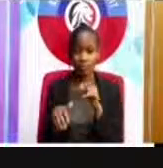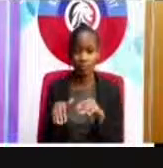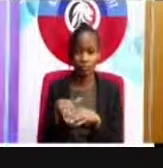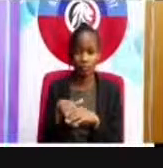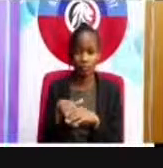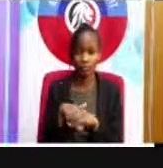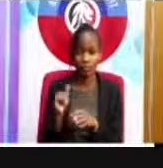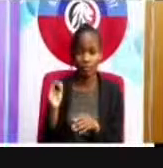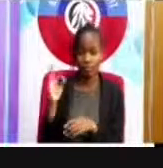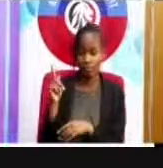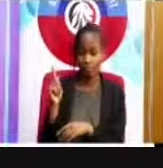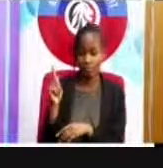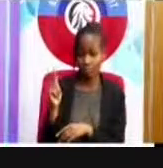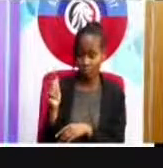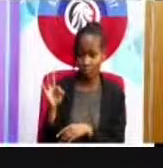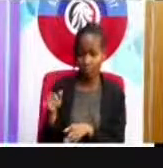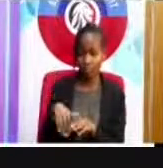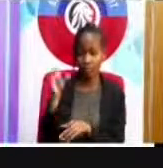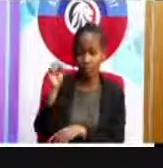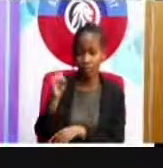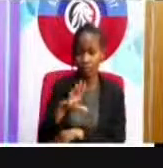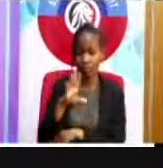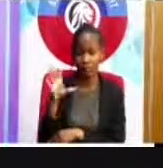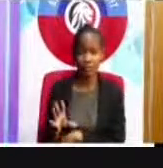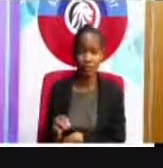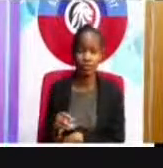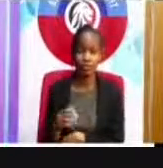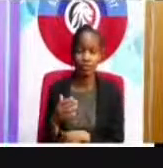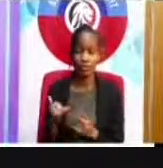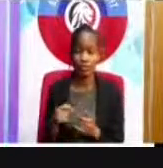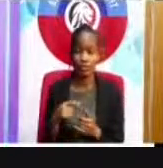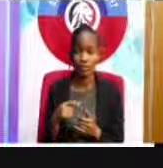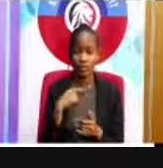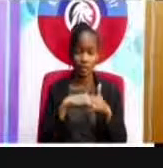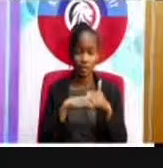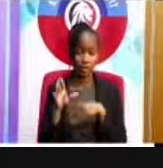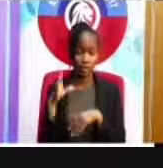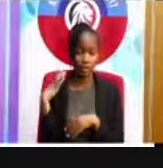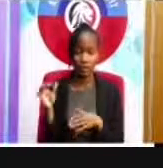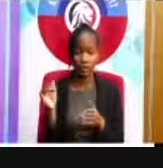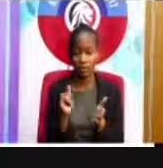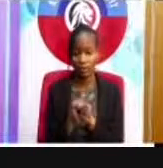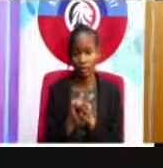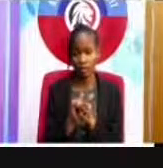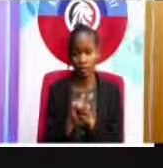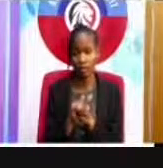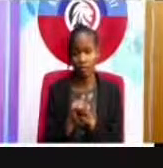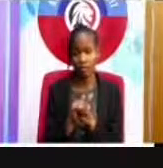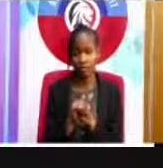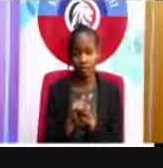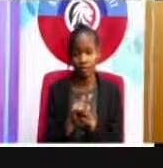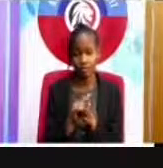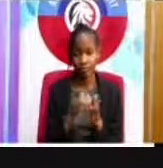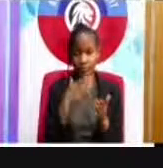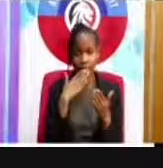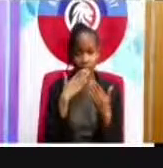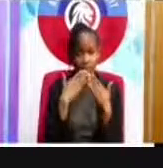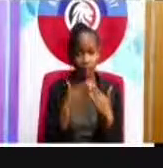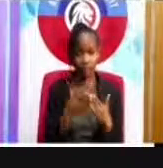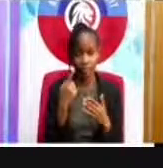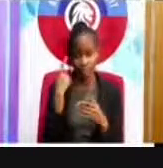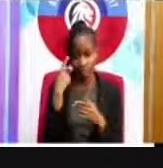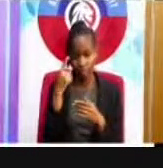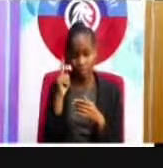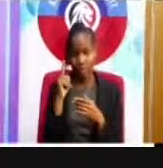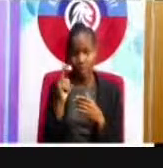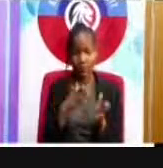and South Africa, who's now the Deputy Chair for Mr. Mabetoa. Congratulations. And thank you very much for the opportunity to